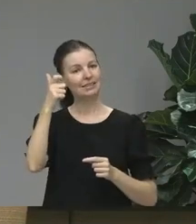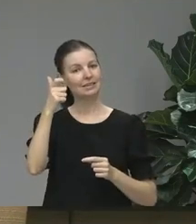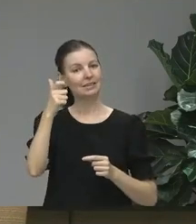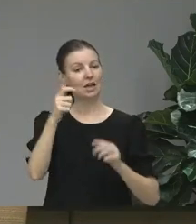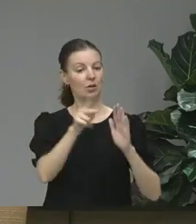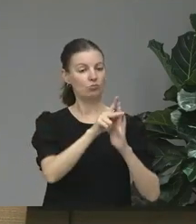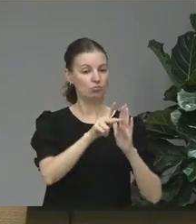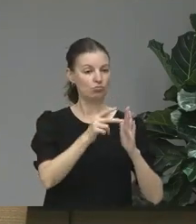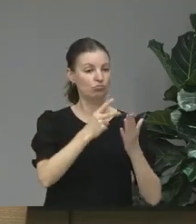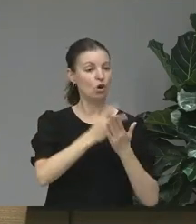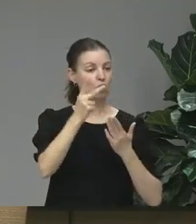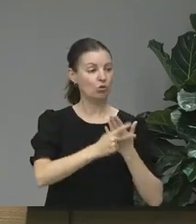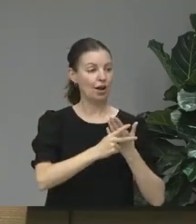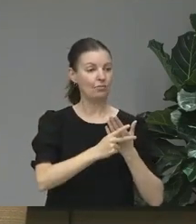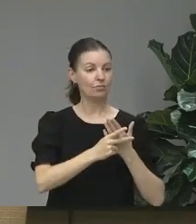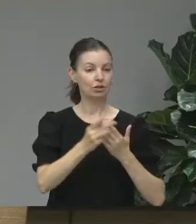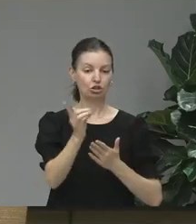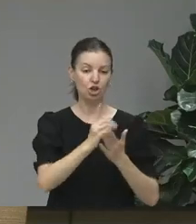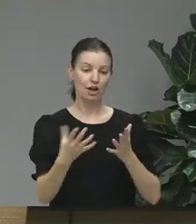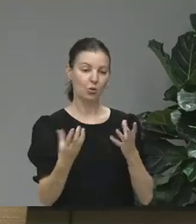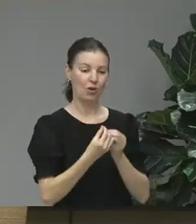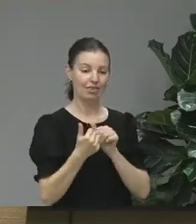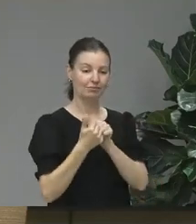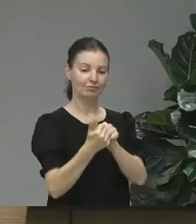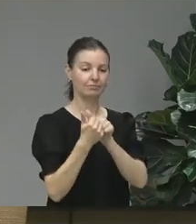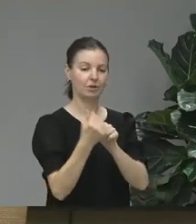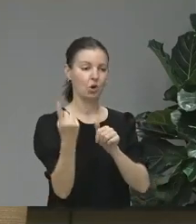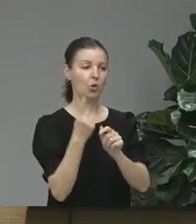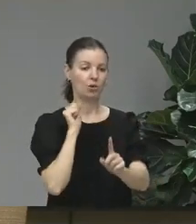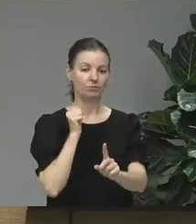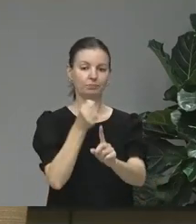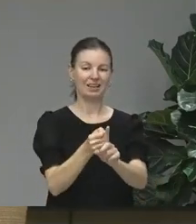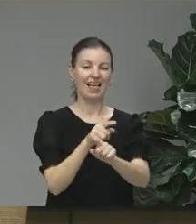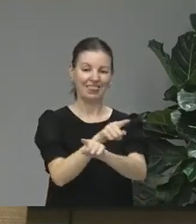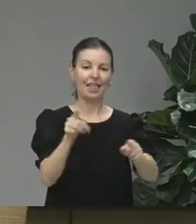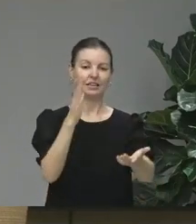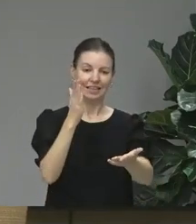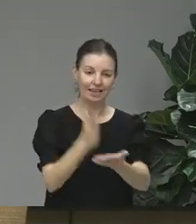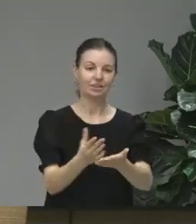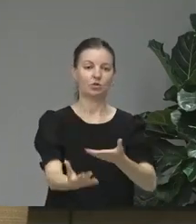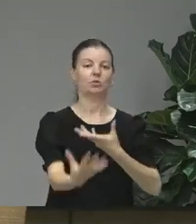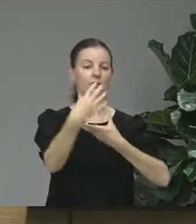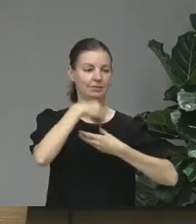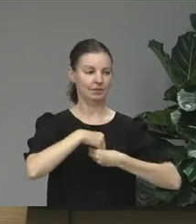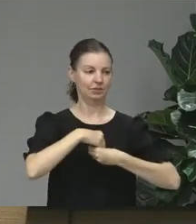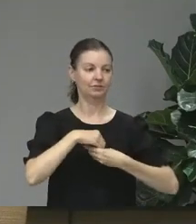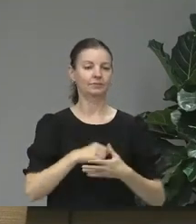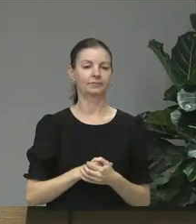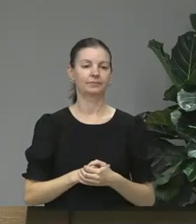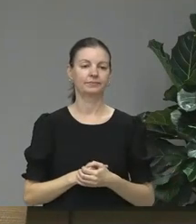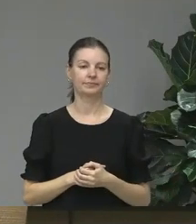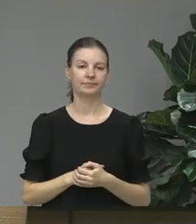are developed with the people affected and their genuine participation in it. The reason that